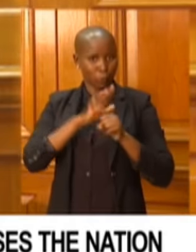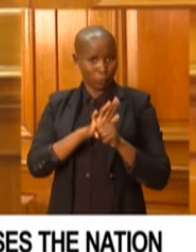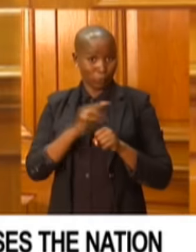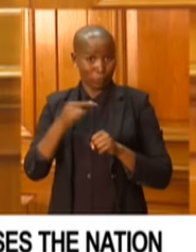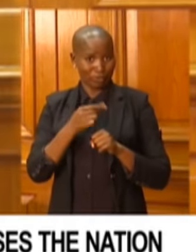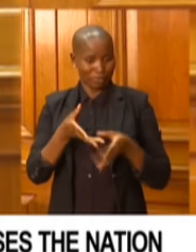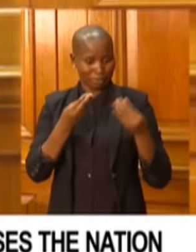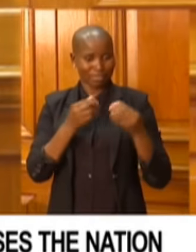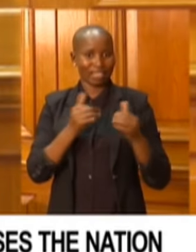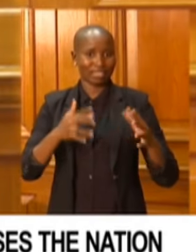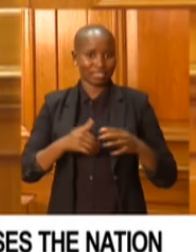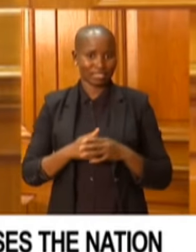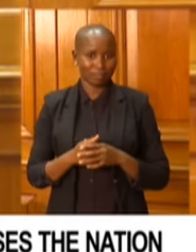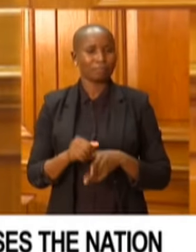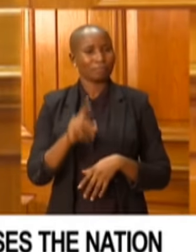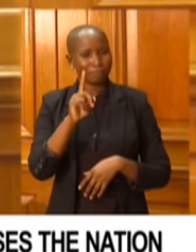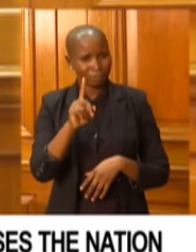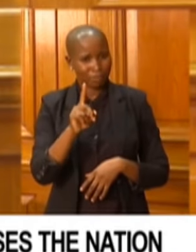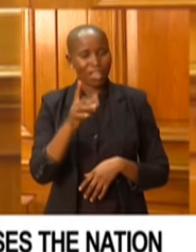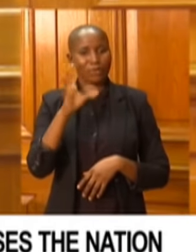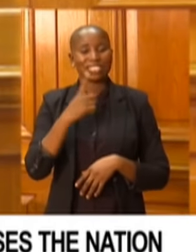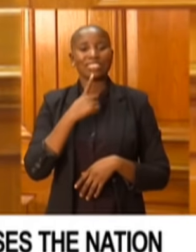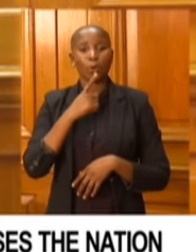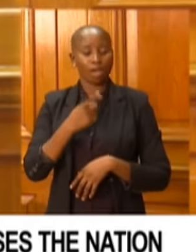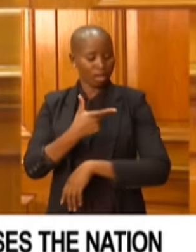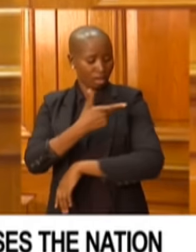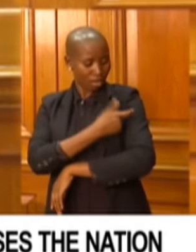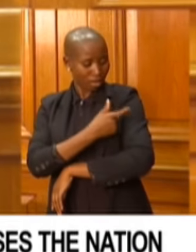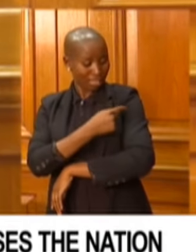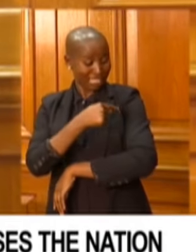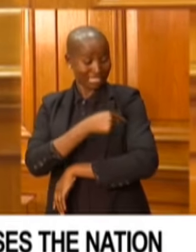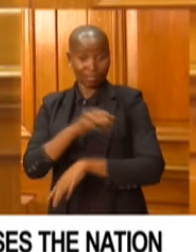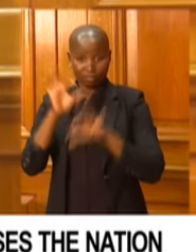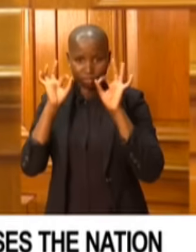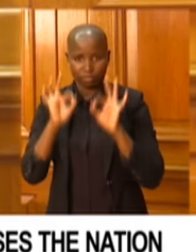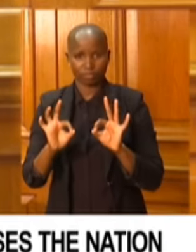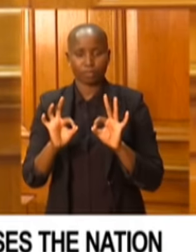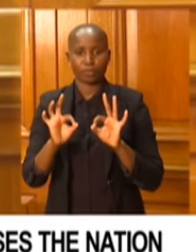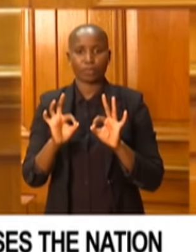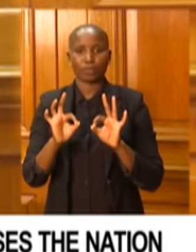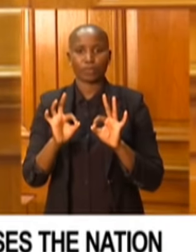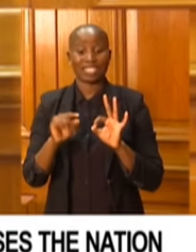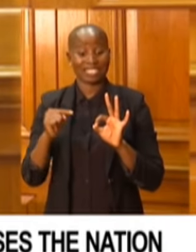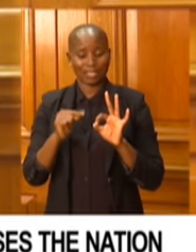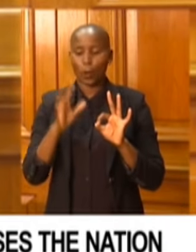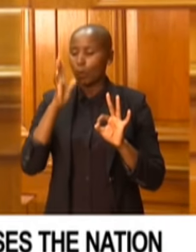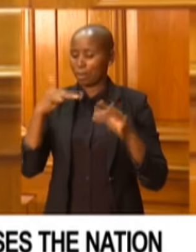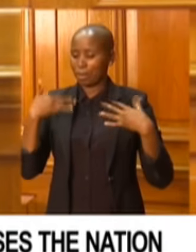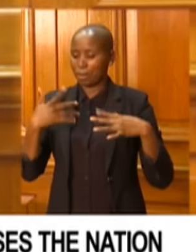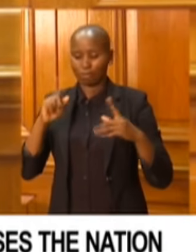always said that an effective vaccine will in the end be a game